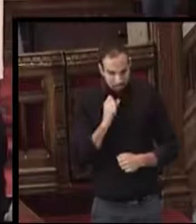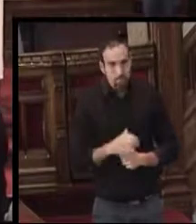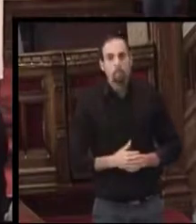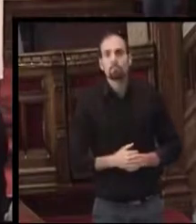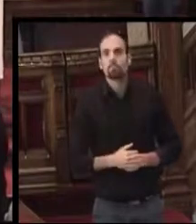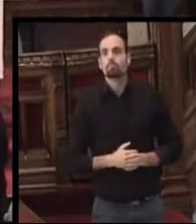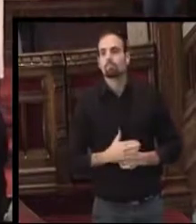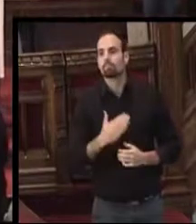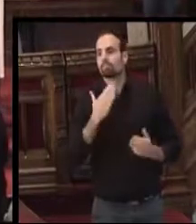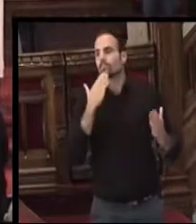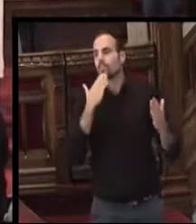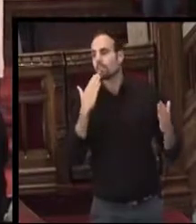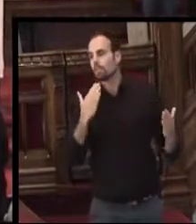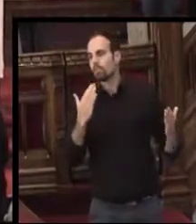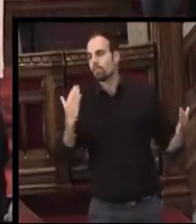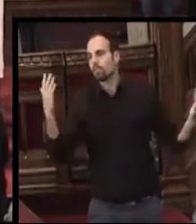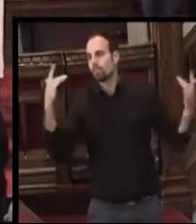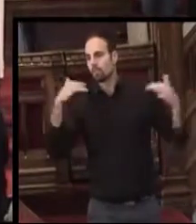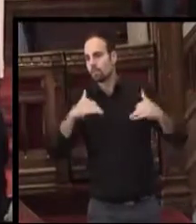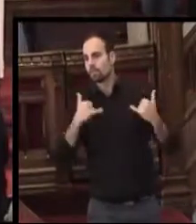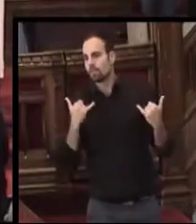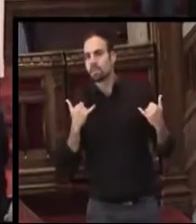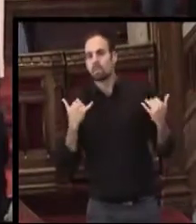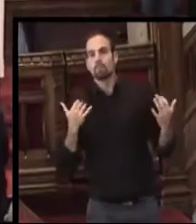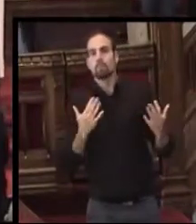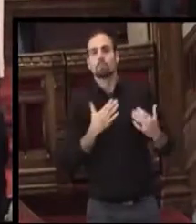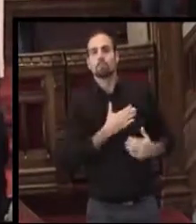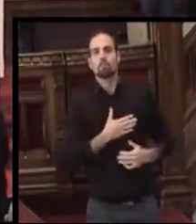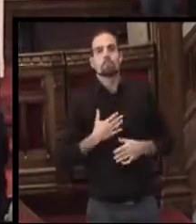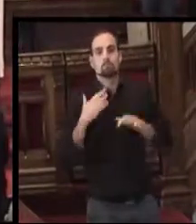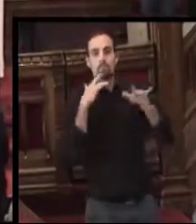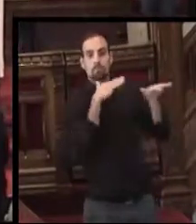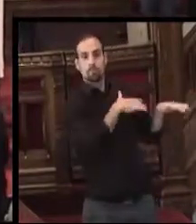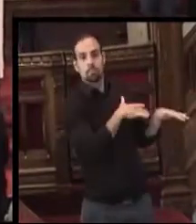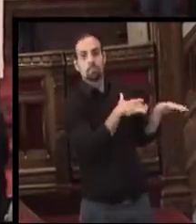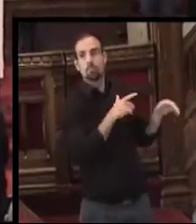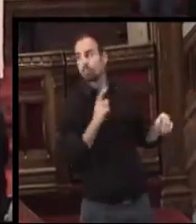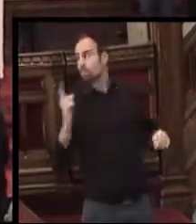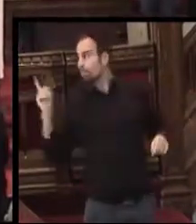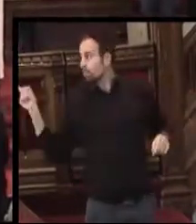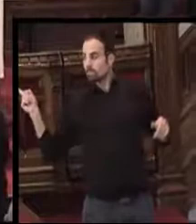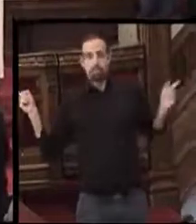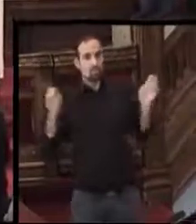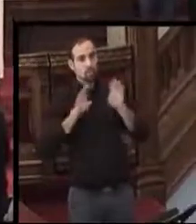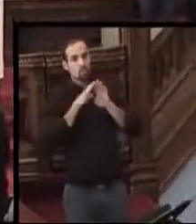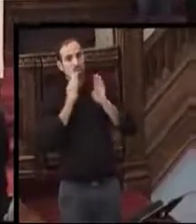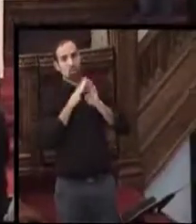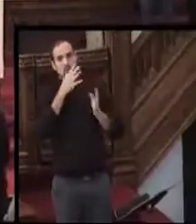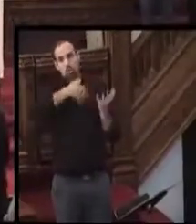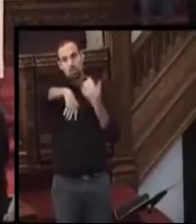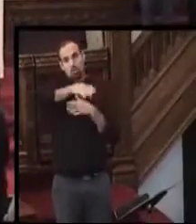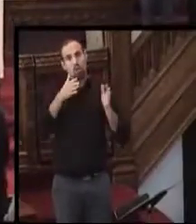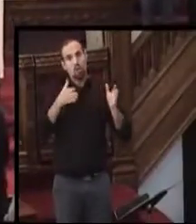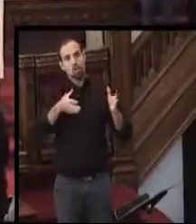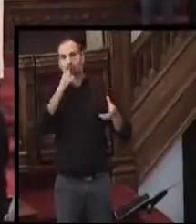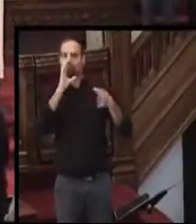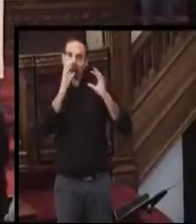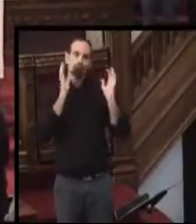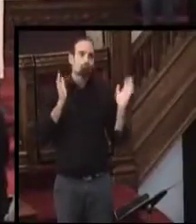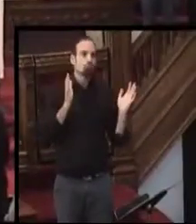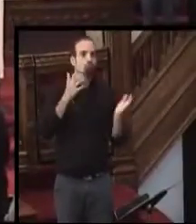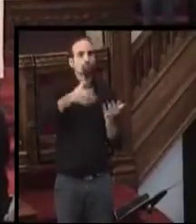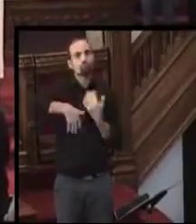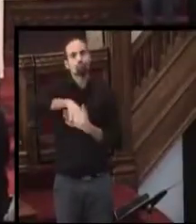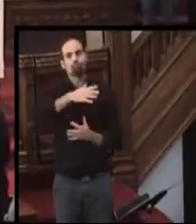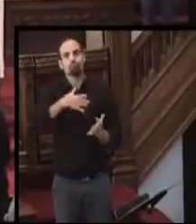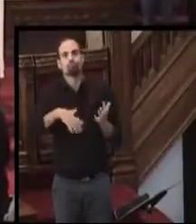Thank you for being with us today. Please join us for refreshments in the social hall through either of these four doors directly behind me. The slide will tell you a few of the things that are happening